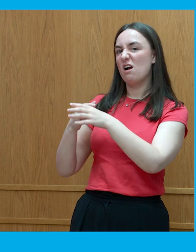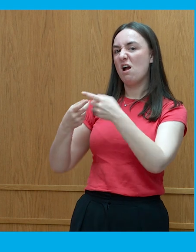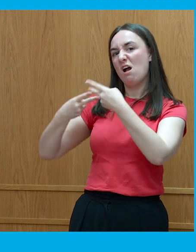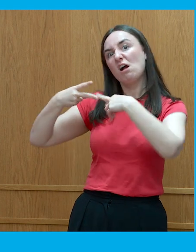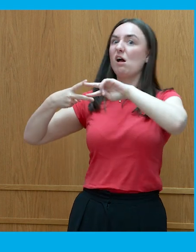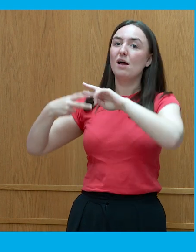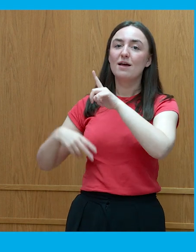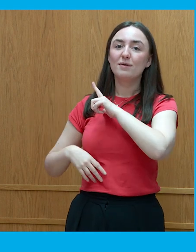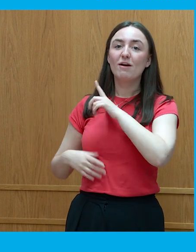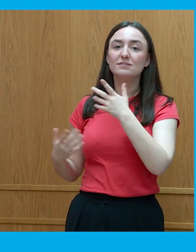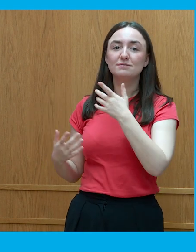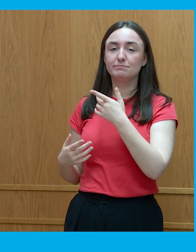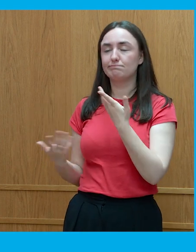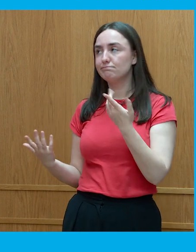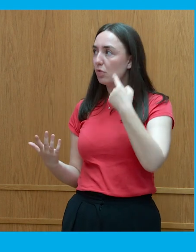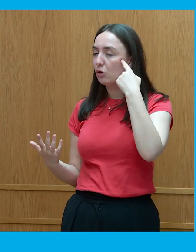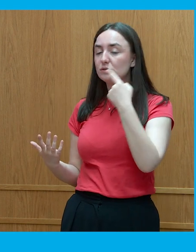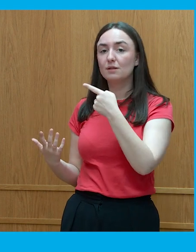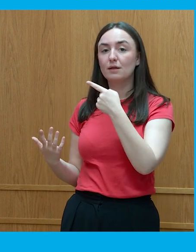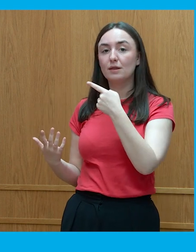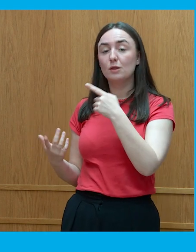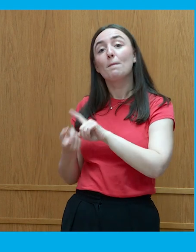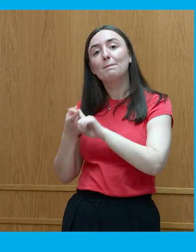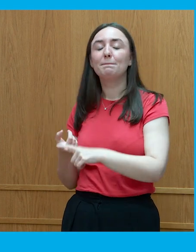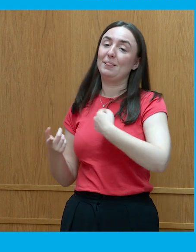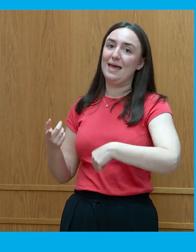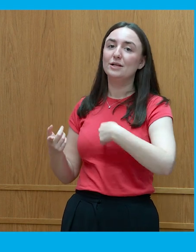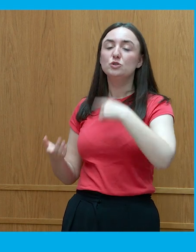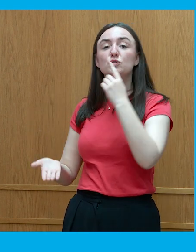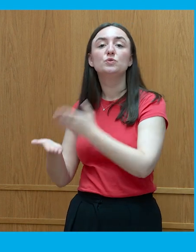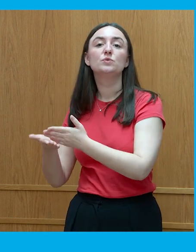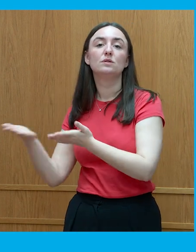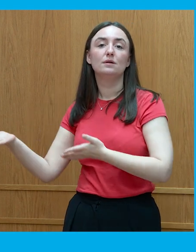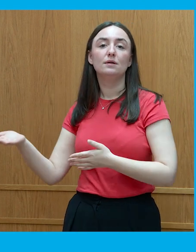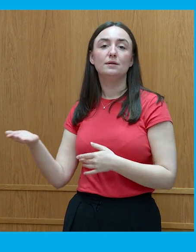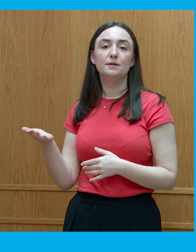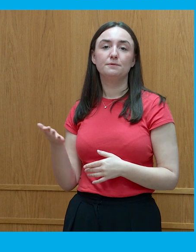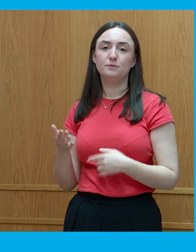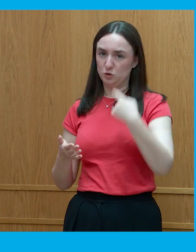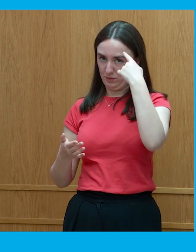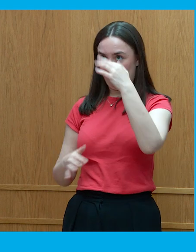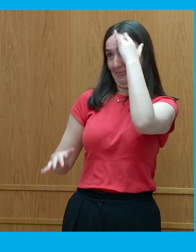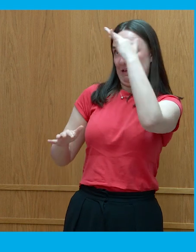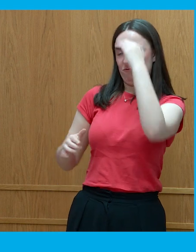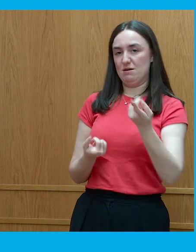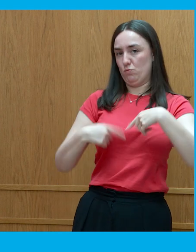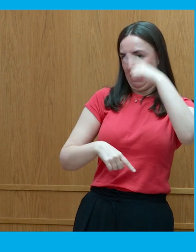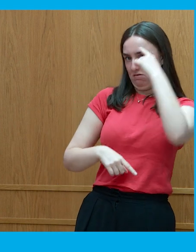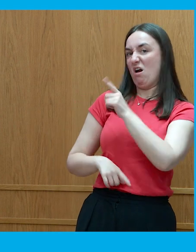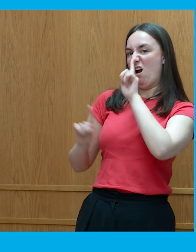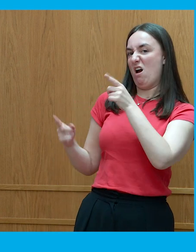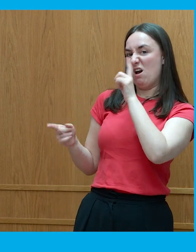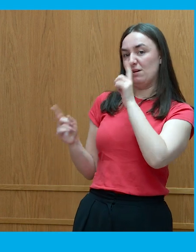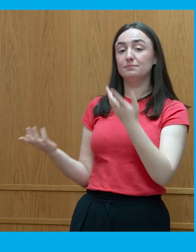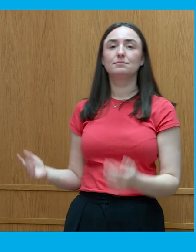the delegates are they were pledged delegates, right? So that was, I think, the theory. But, you know, it's all the rules, man.